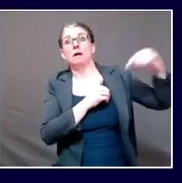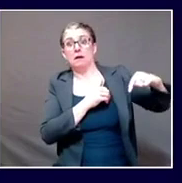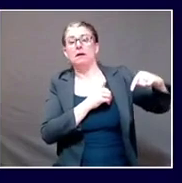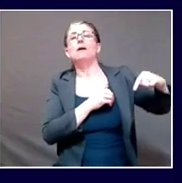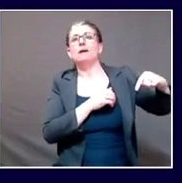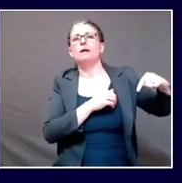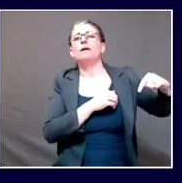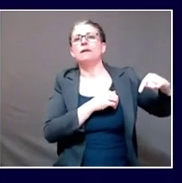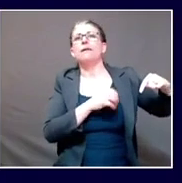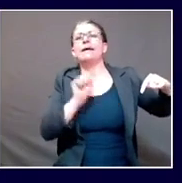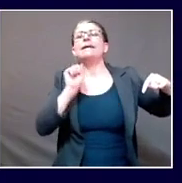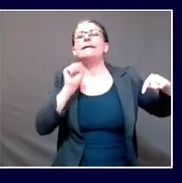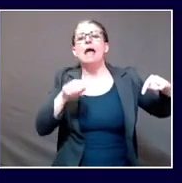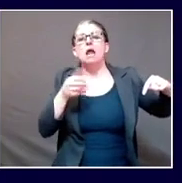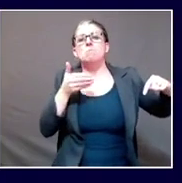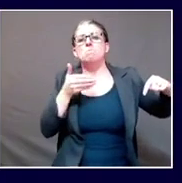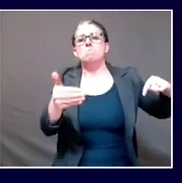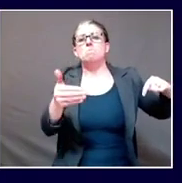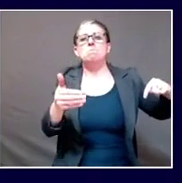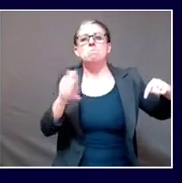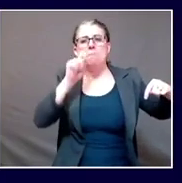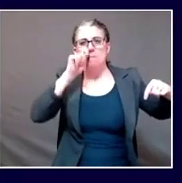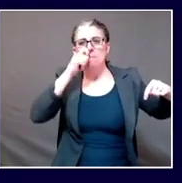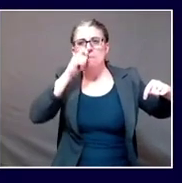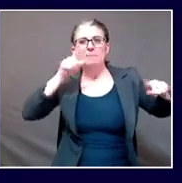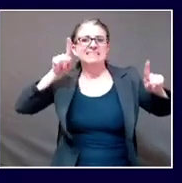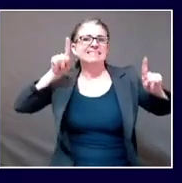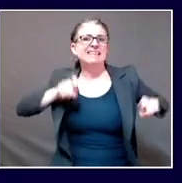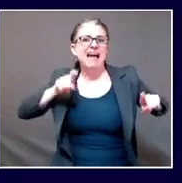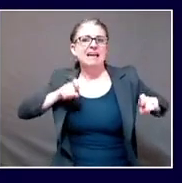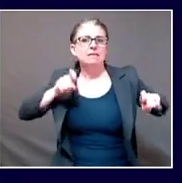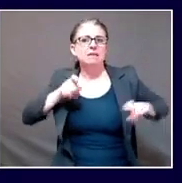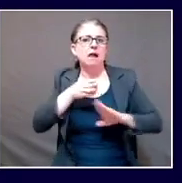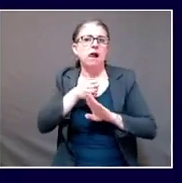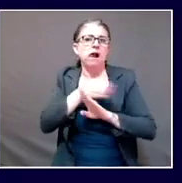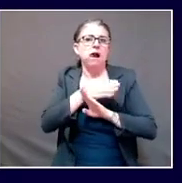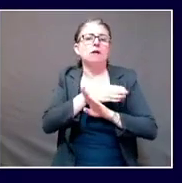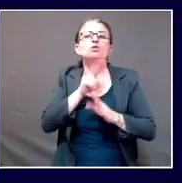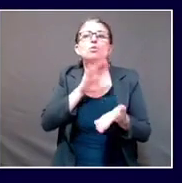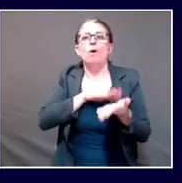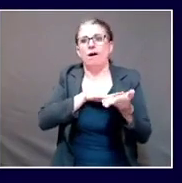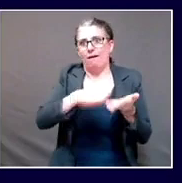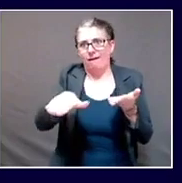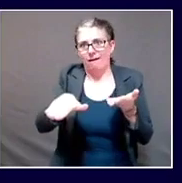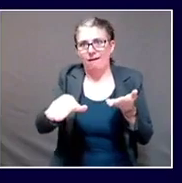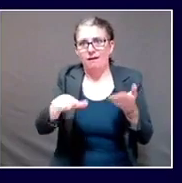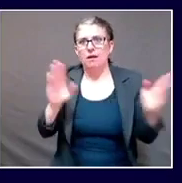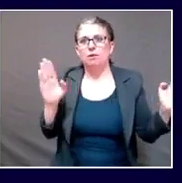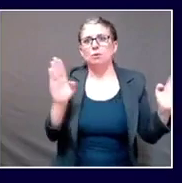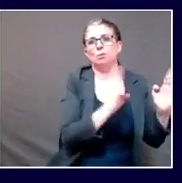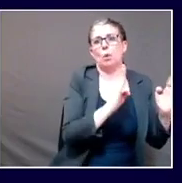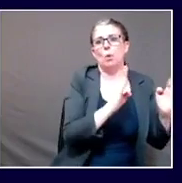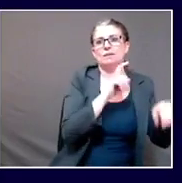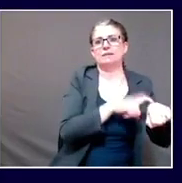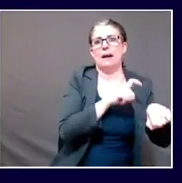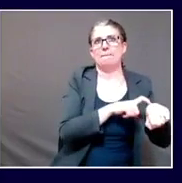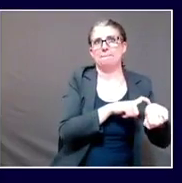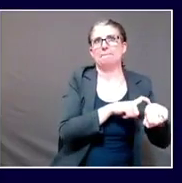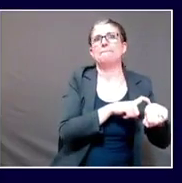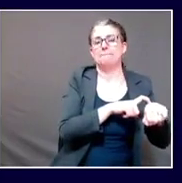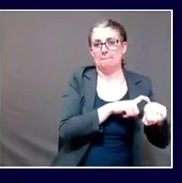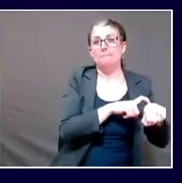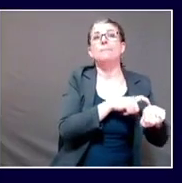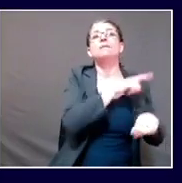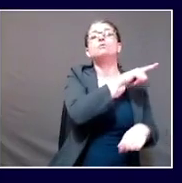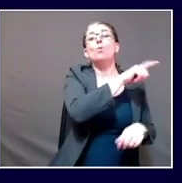recent negative test result. But if you are a close contact of somebody who has been confirmed to have COVID-19, you